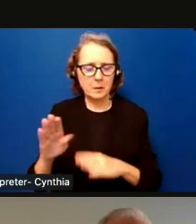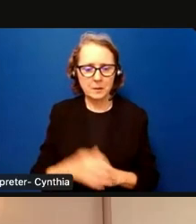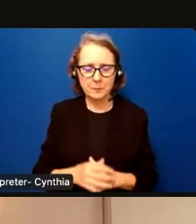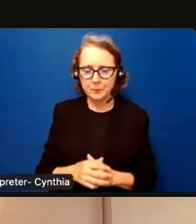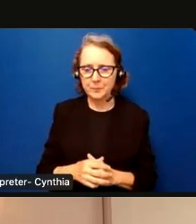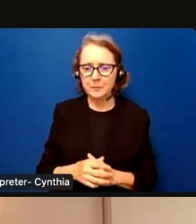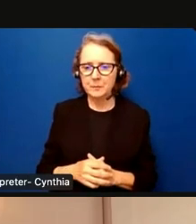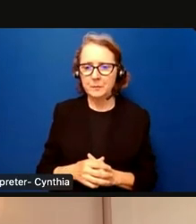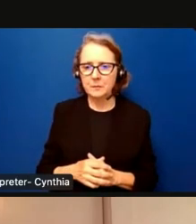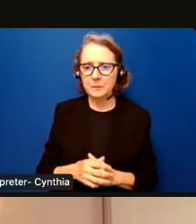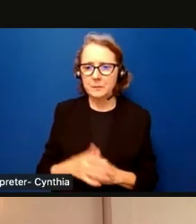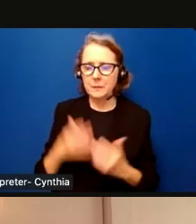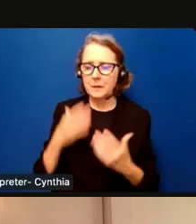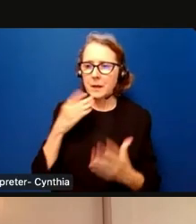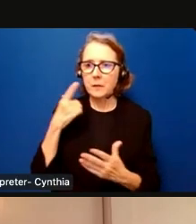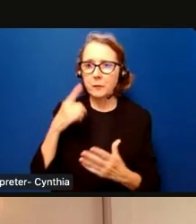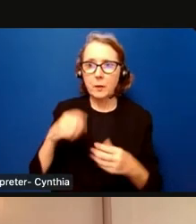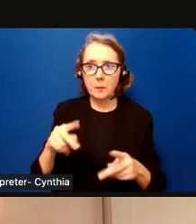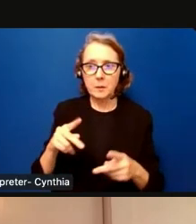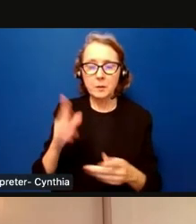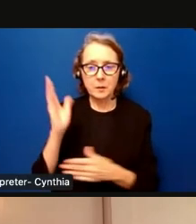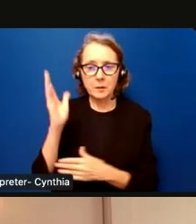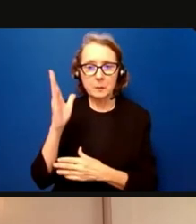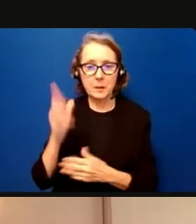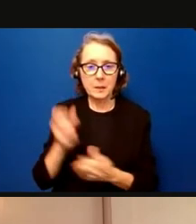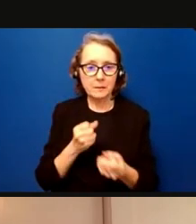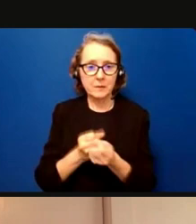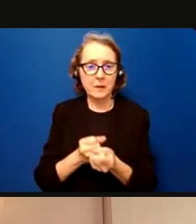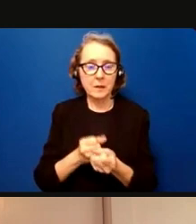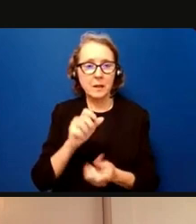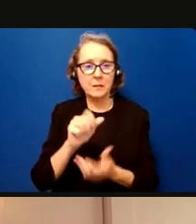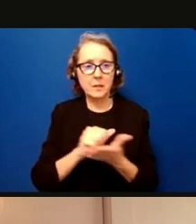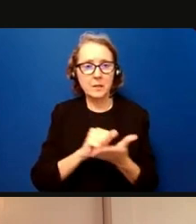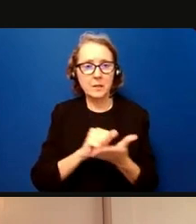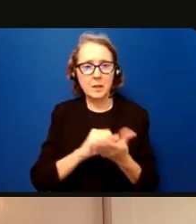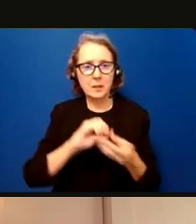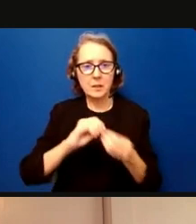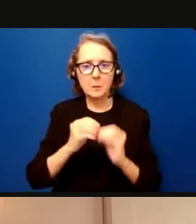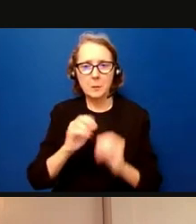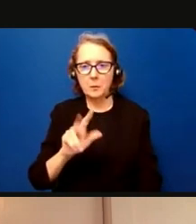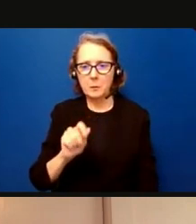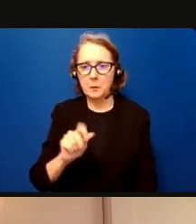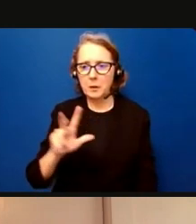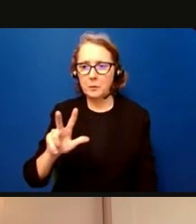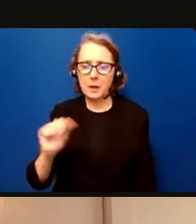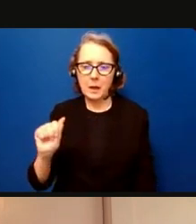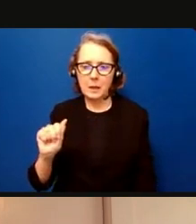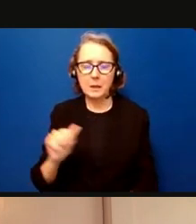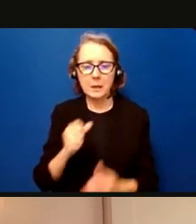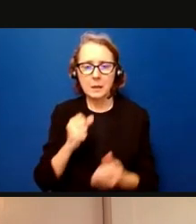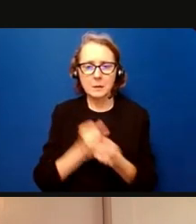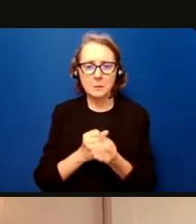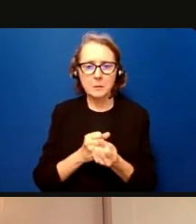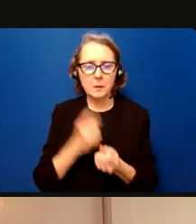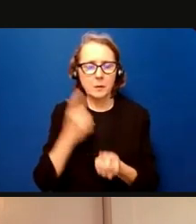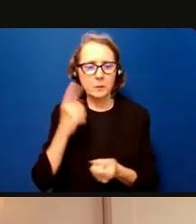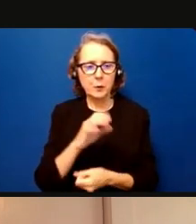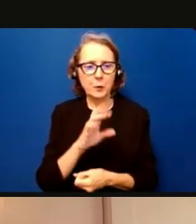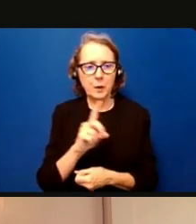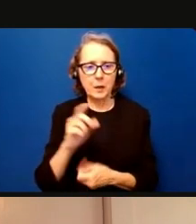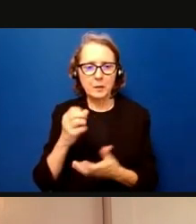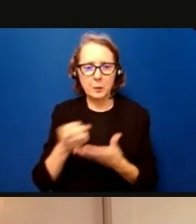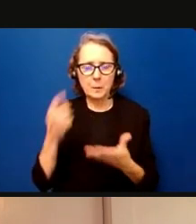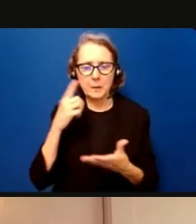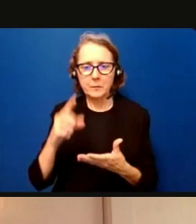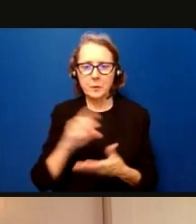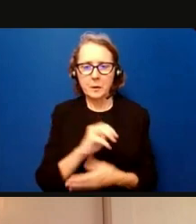the opportunity to speak in favor of Agenda Item 3.3A, supporting the purchase of ground equipment for McNary Field. My name is Tom